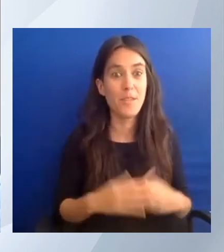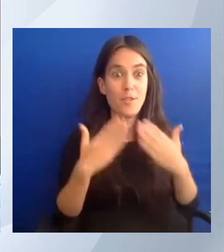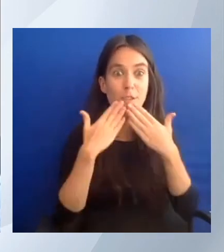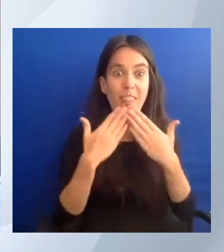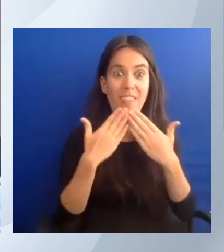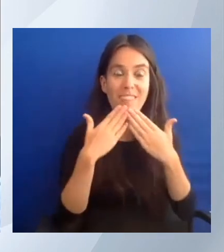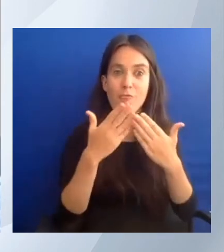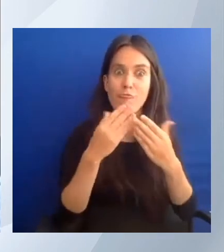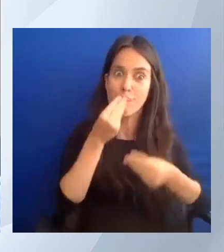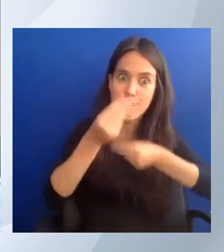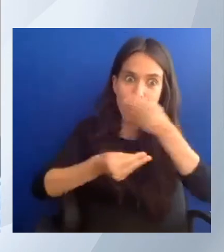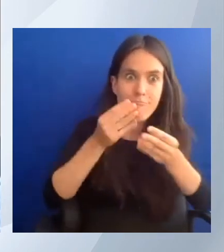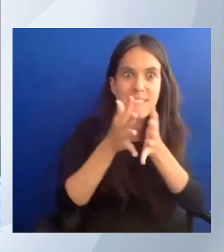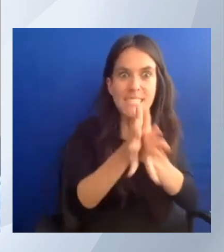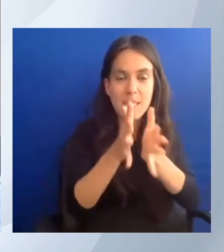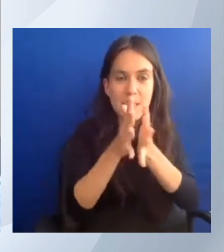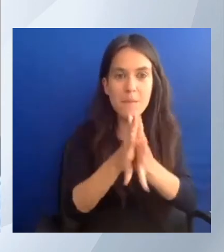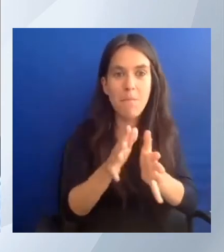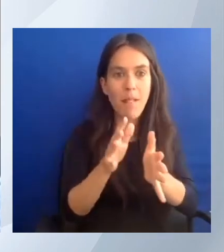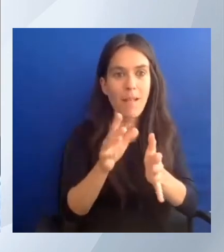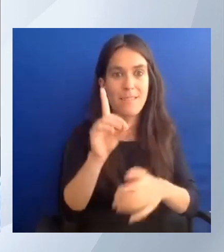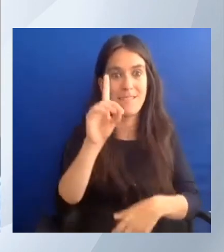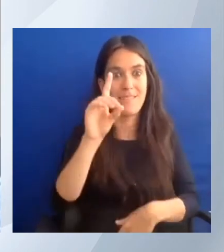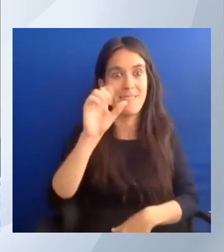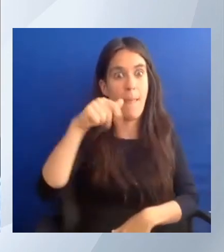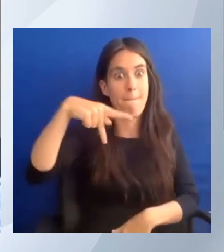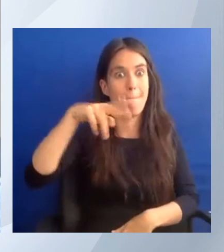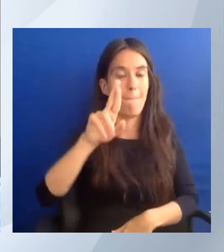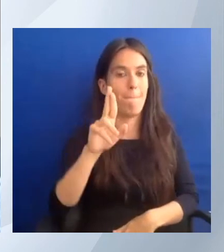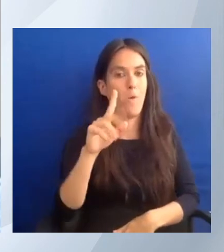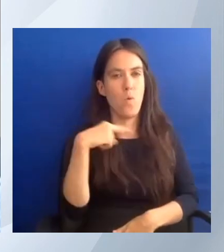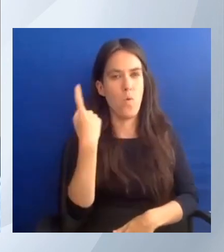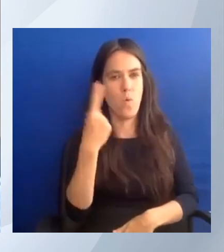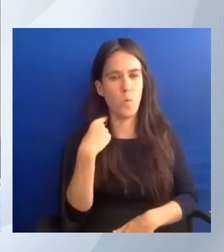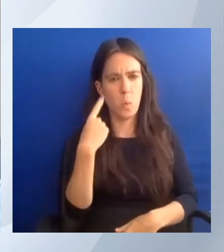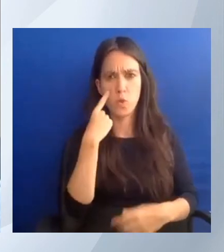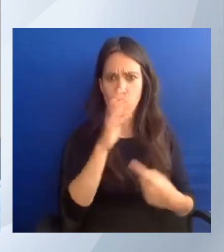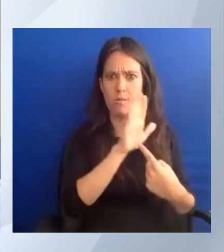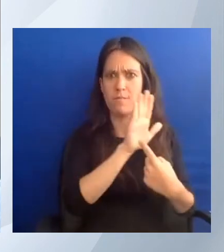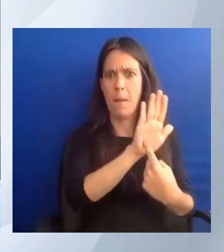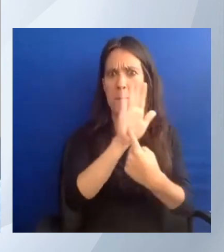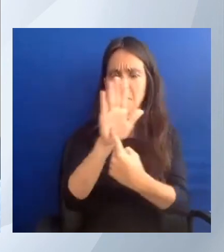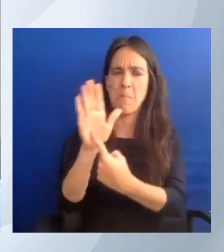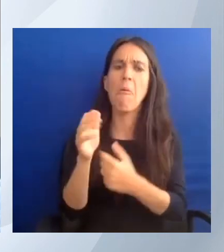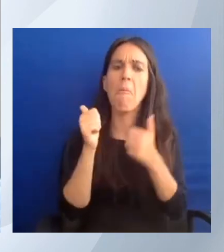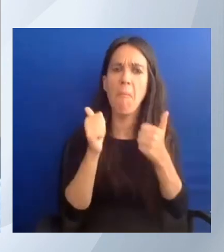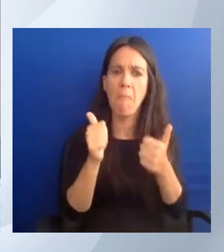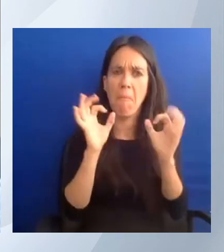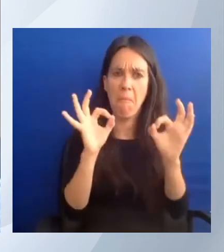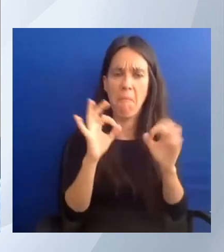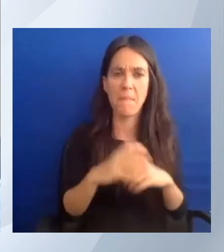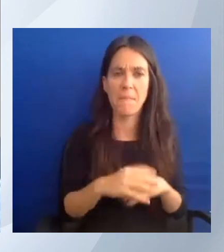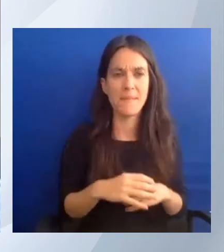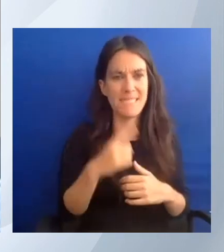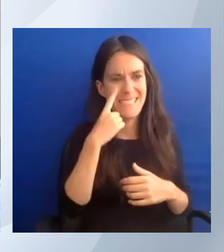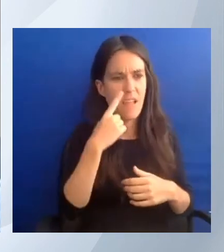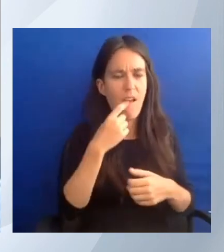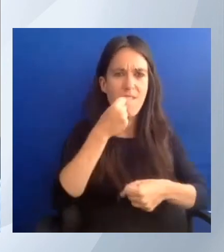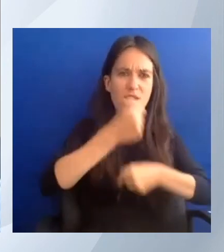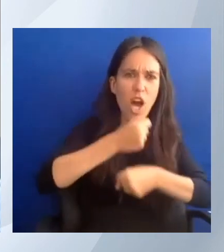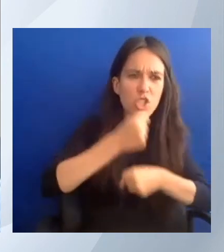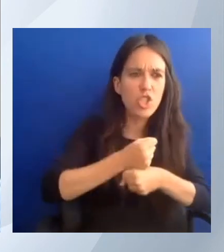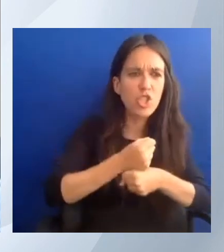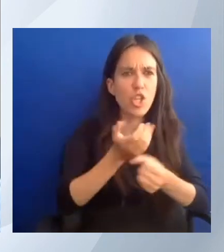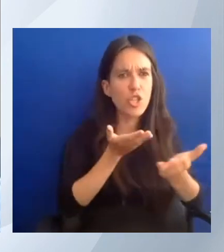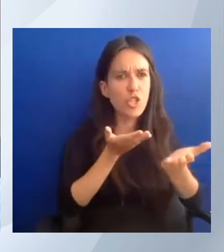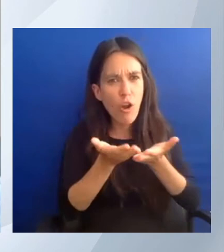explaining Dapr to us and showing some examples. Now I like that they added functions recently.